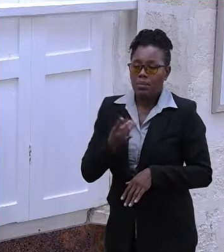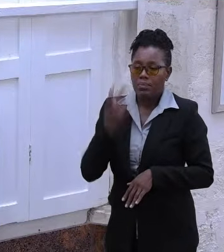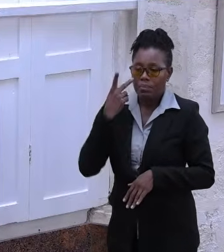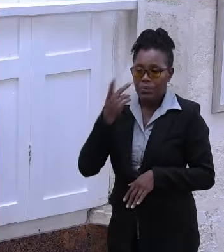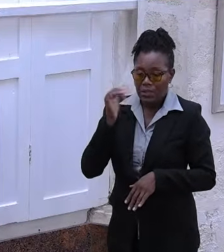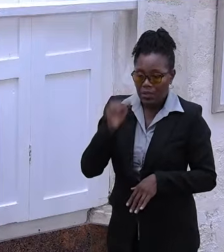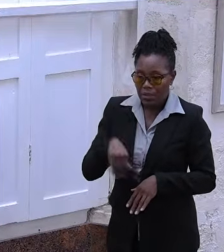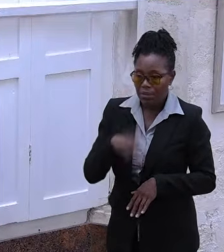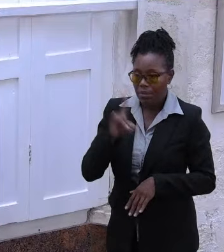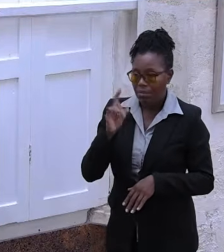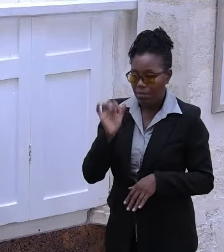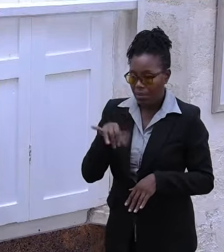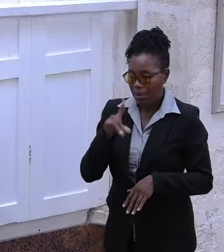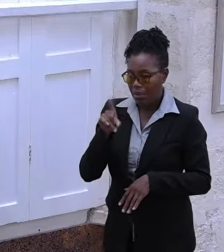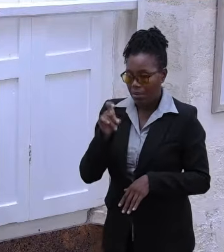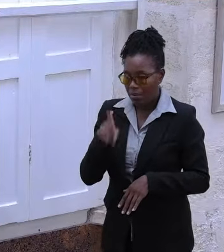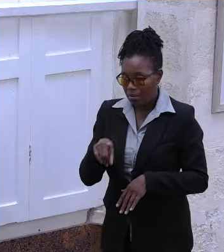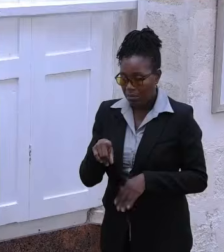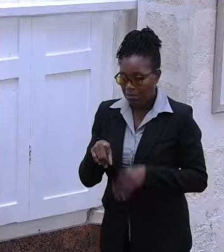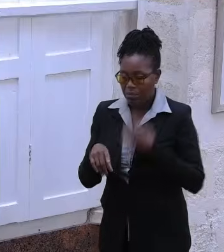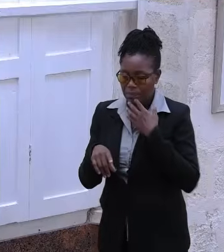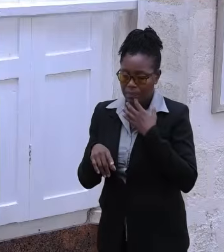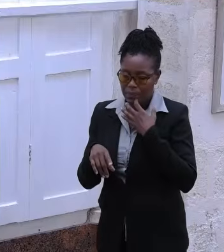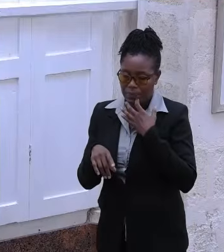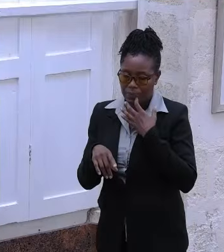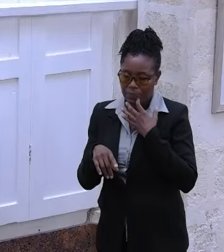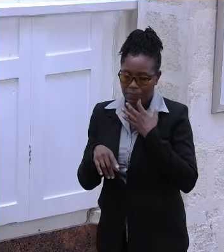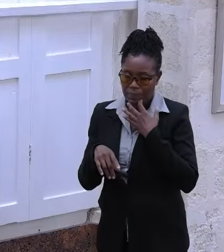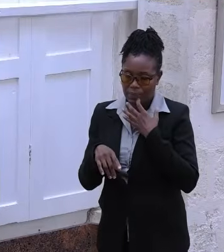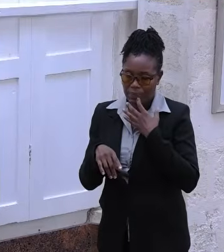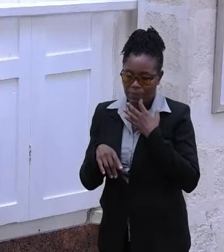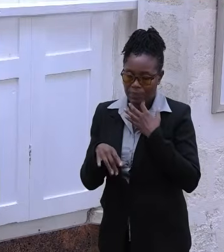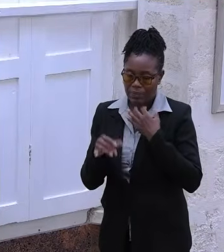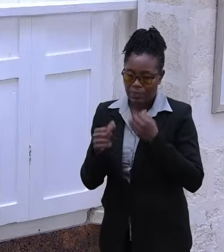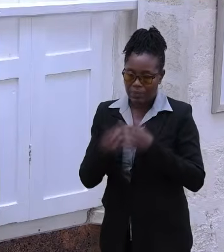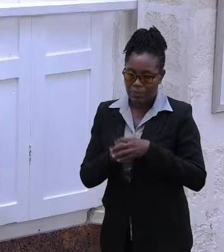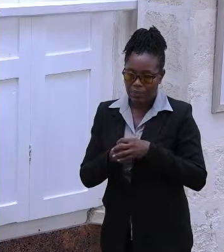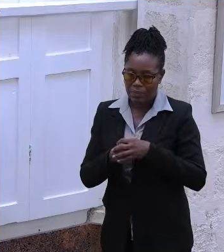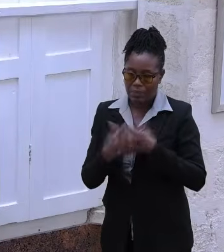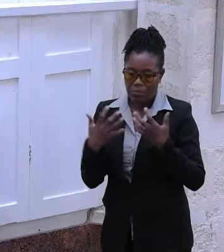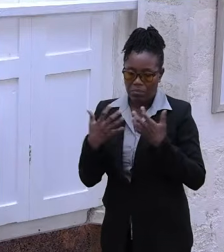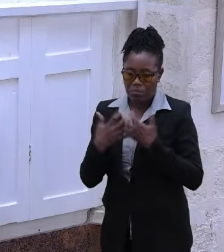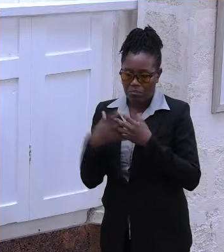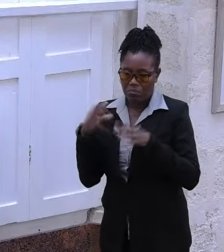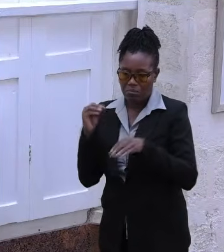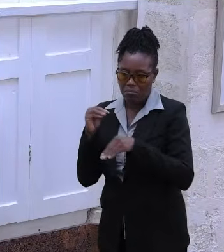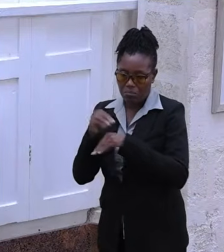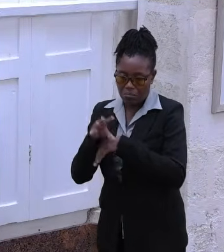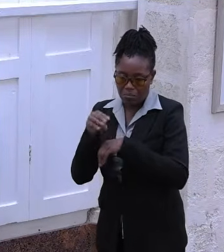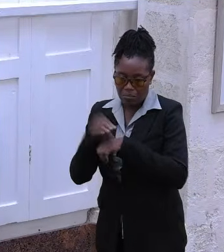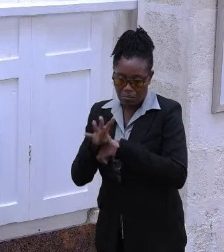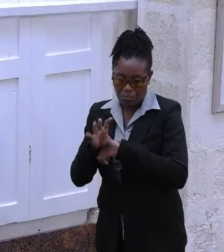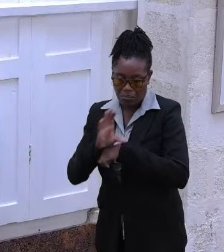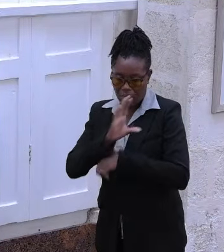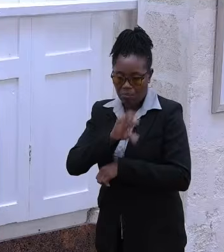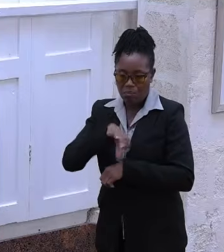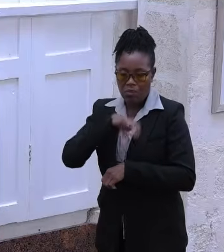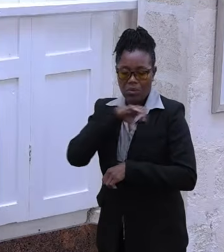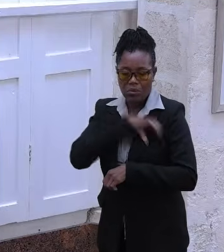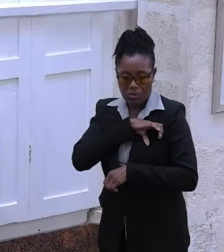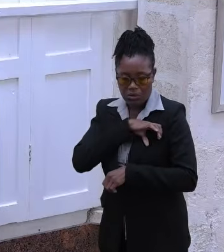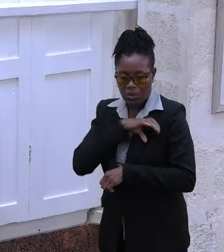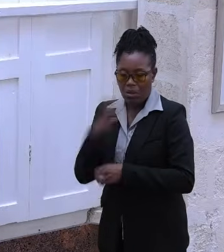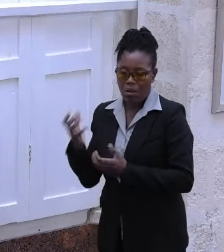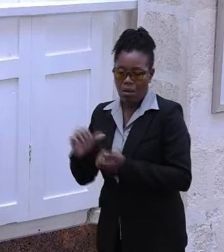that question addressed as it relates to the effect that the Citizenship by Investment